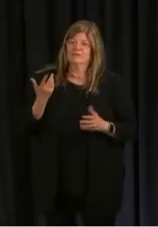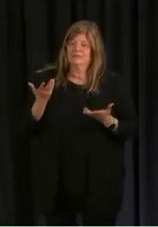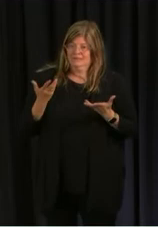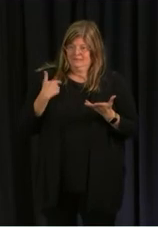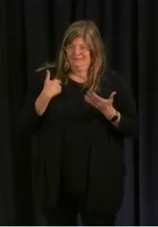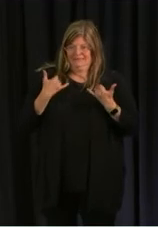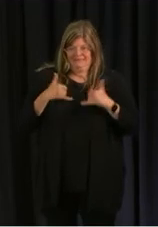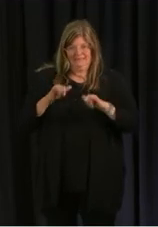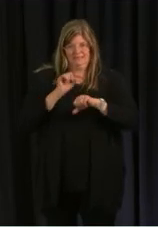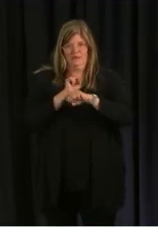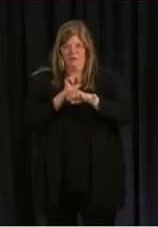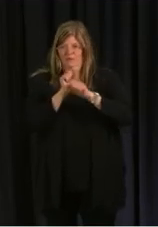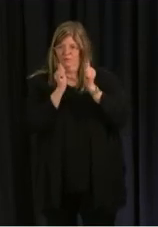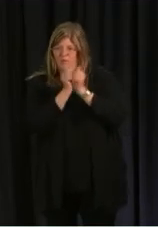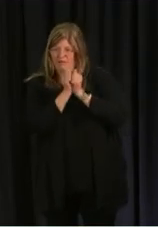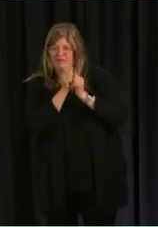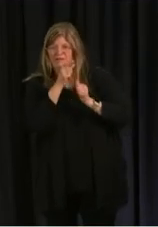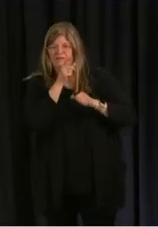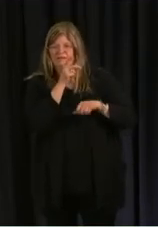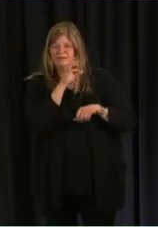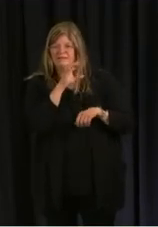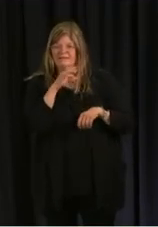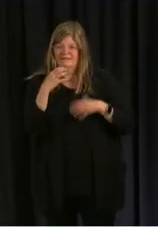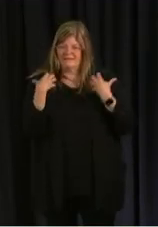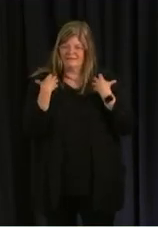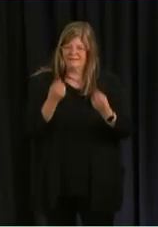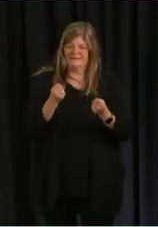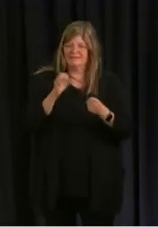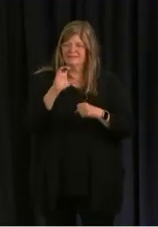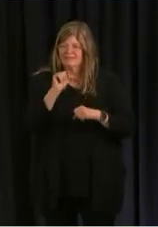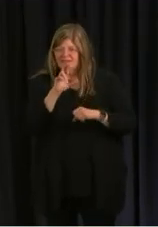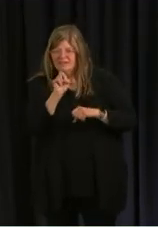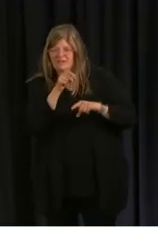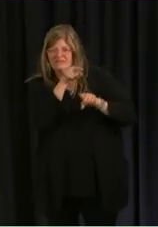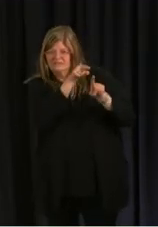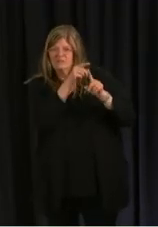healthcare providers that have mobile clinics, such as United Medical Center,